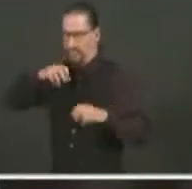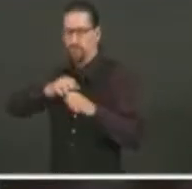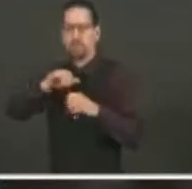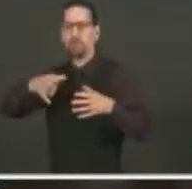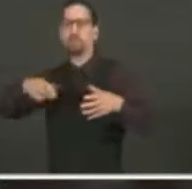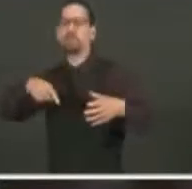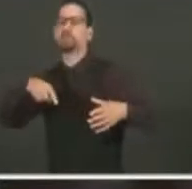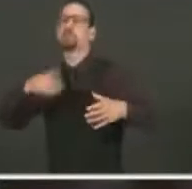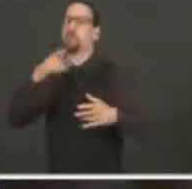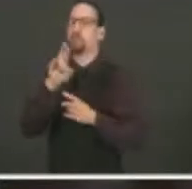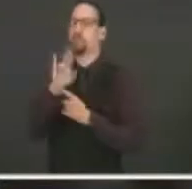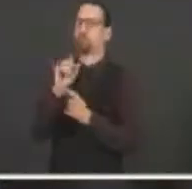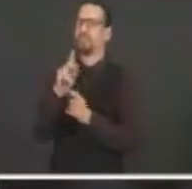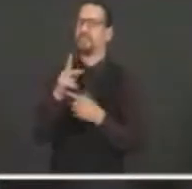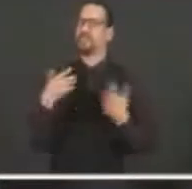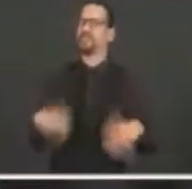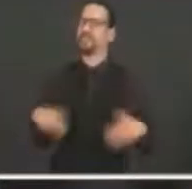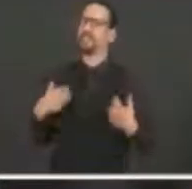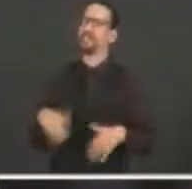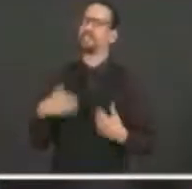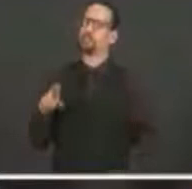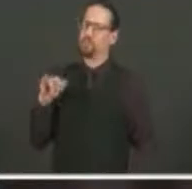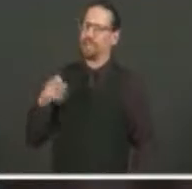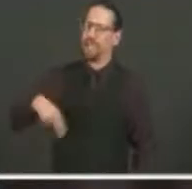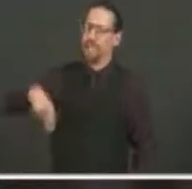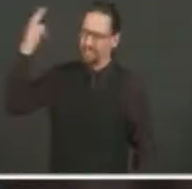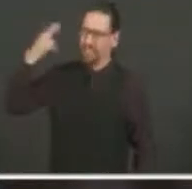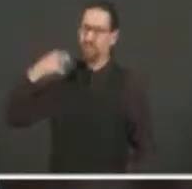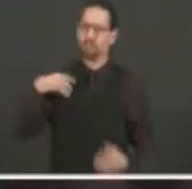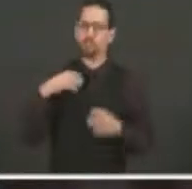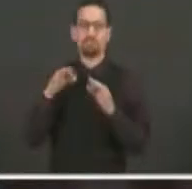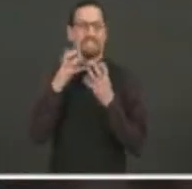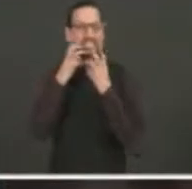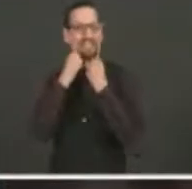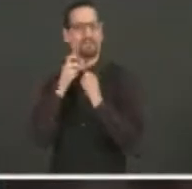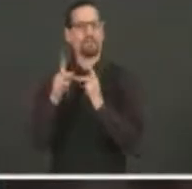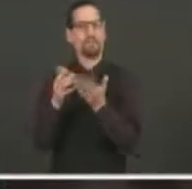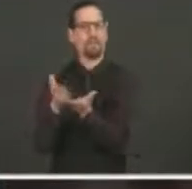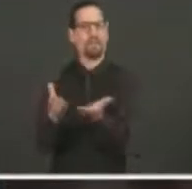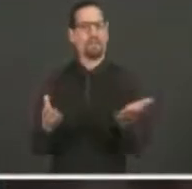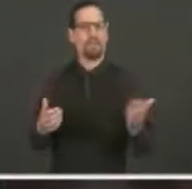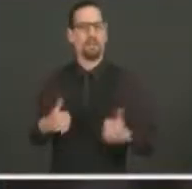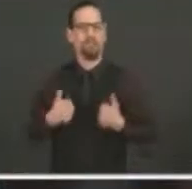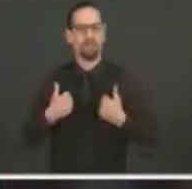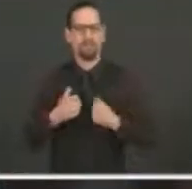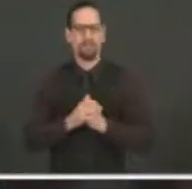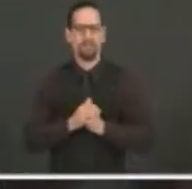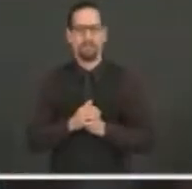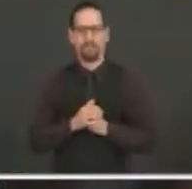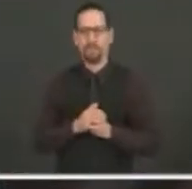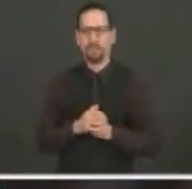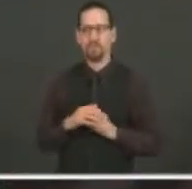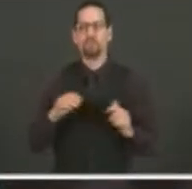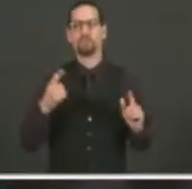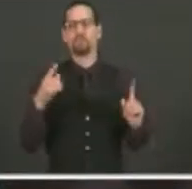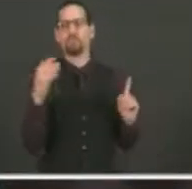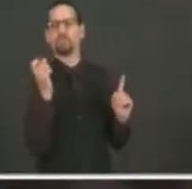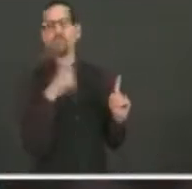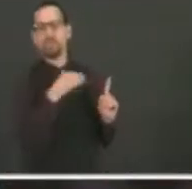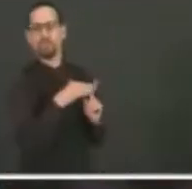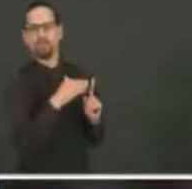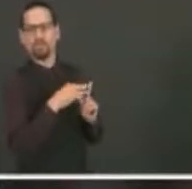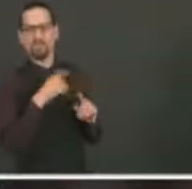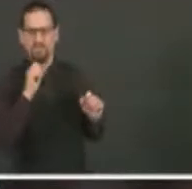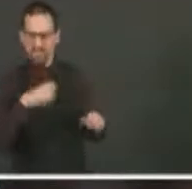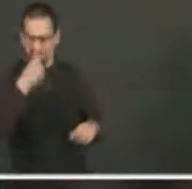the risk that will continue to be in place throughout the rest of this pandemic. Is it reasonable to think that people will be able to actually have these visits,